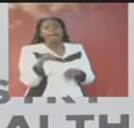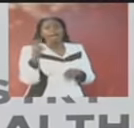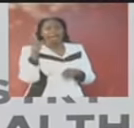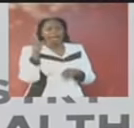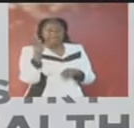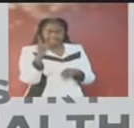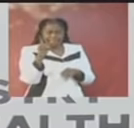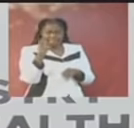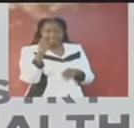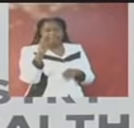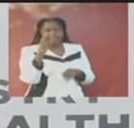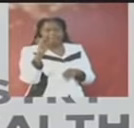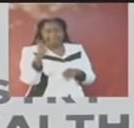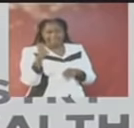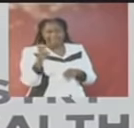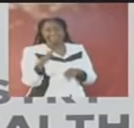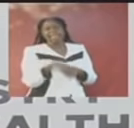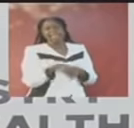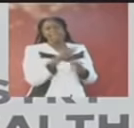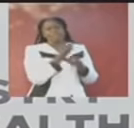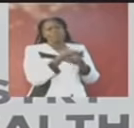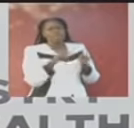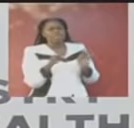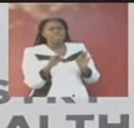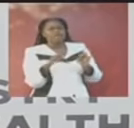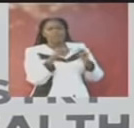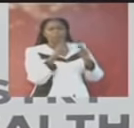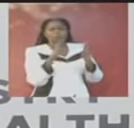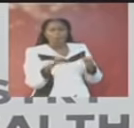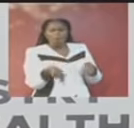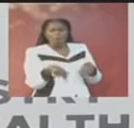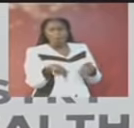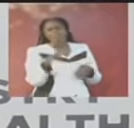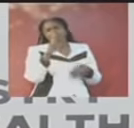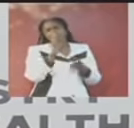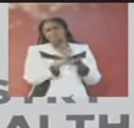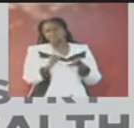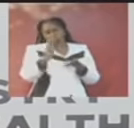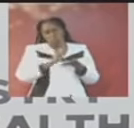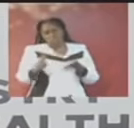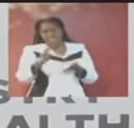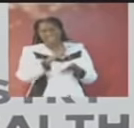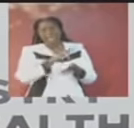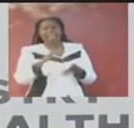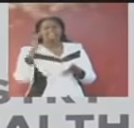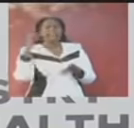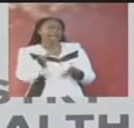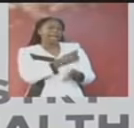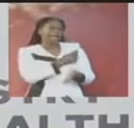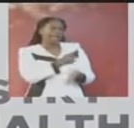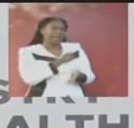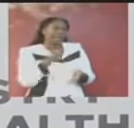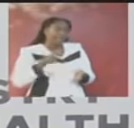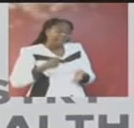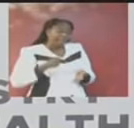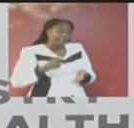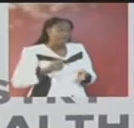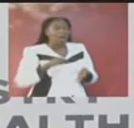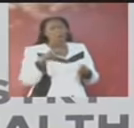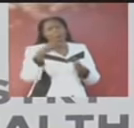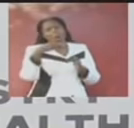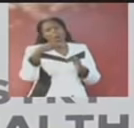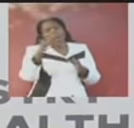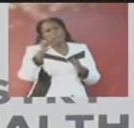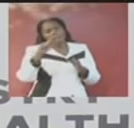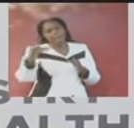at UWI, and the Canada Hall at UWI. At this point in time, repatriated nationals account for